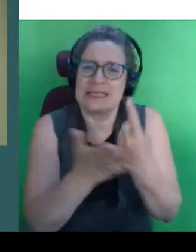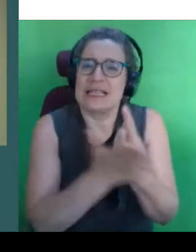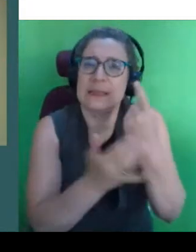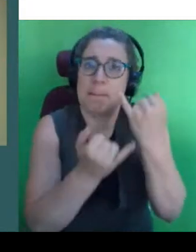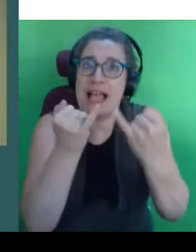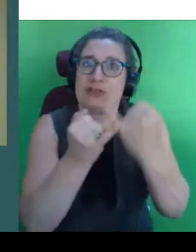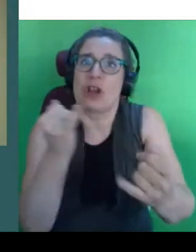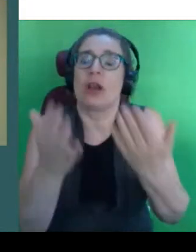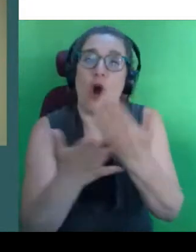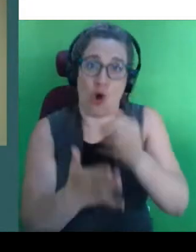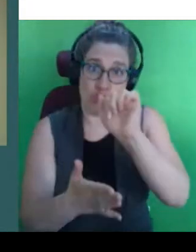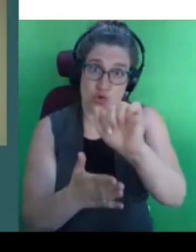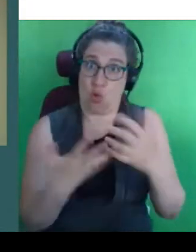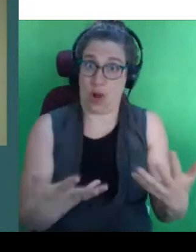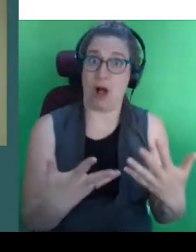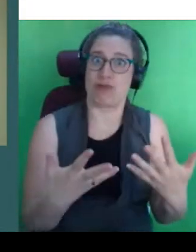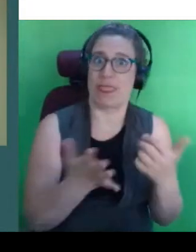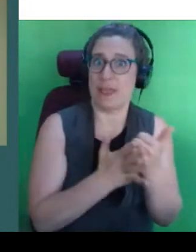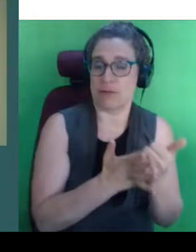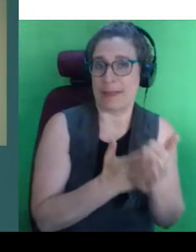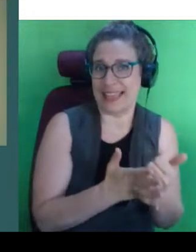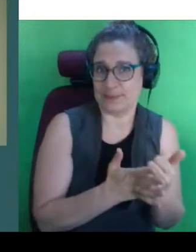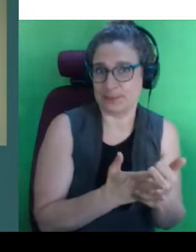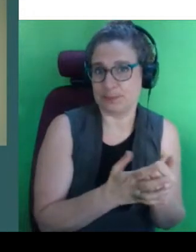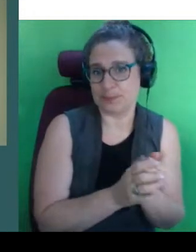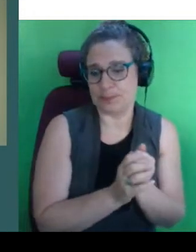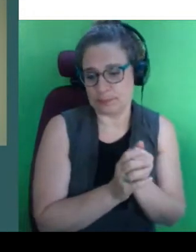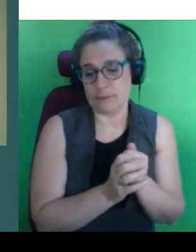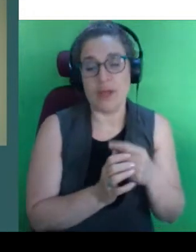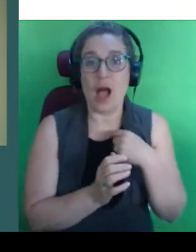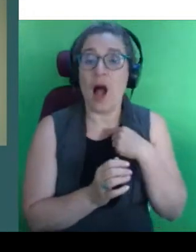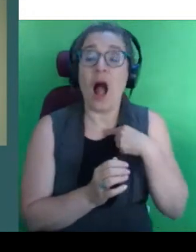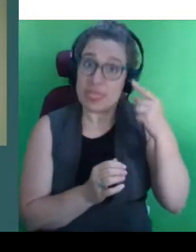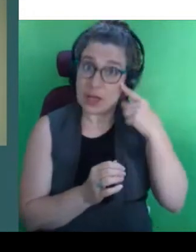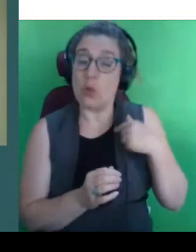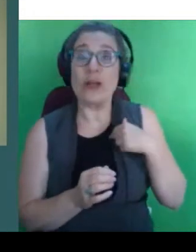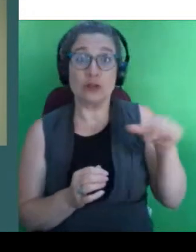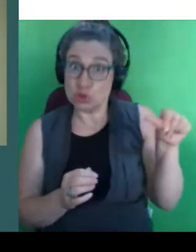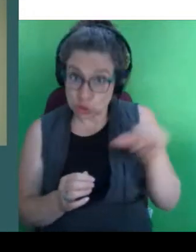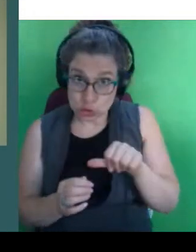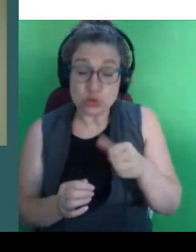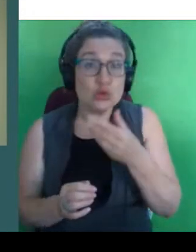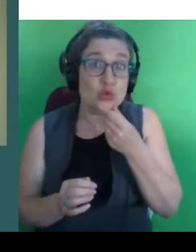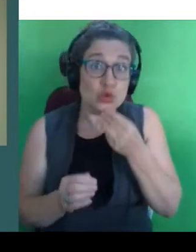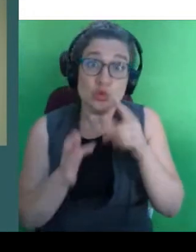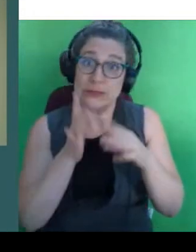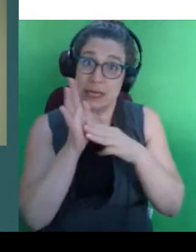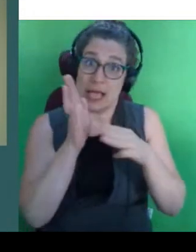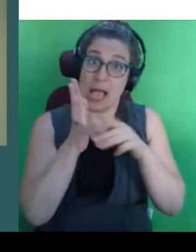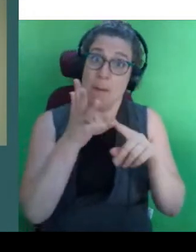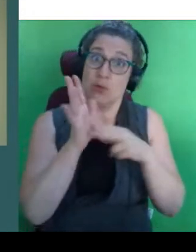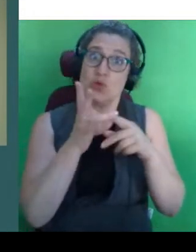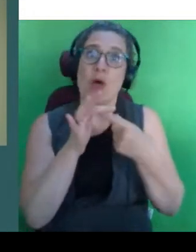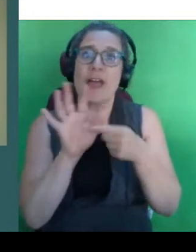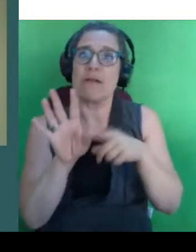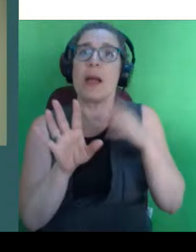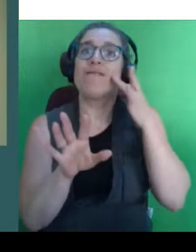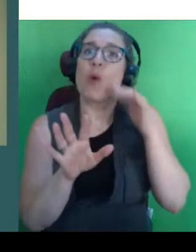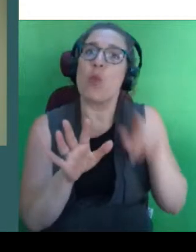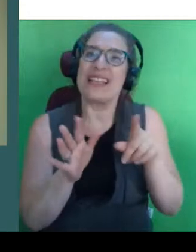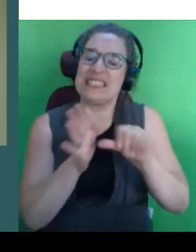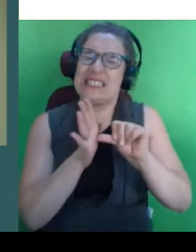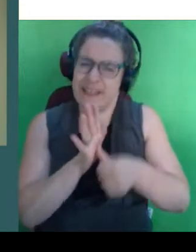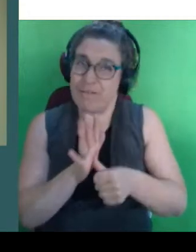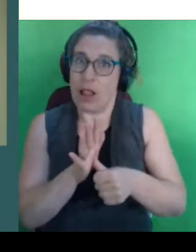therapy. I think we should be using immunotherapy for the difficult disease at the moment because it is